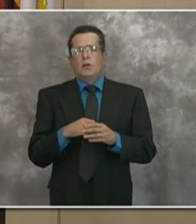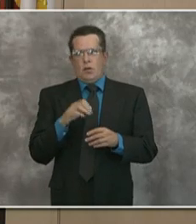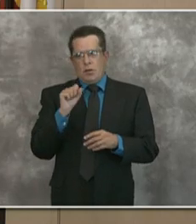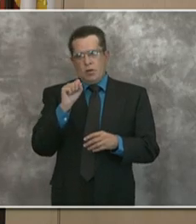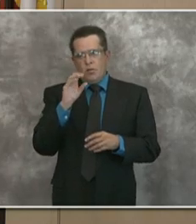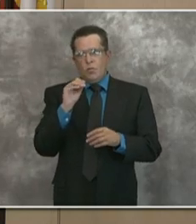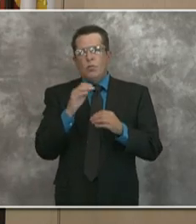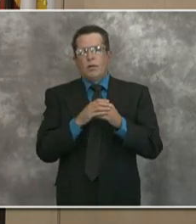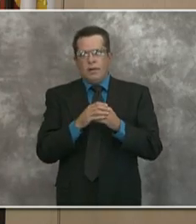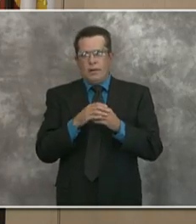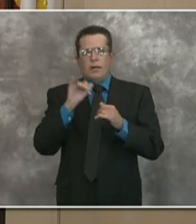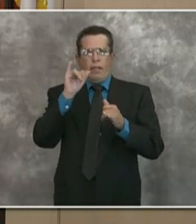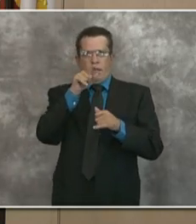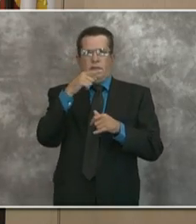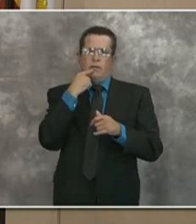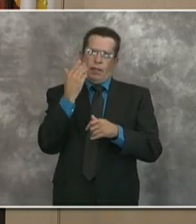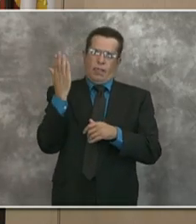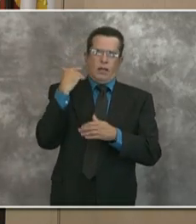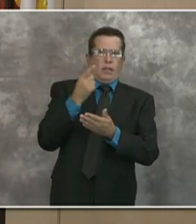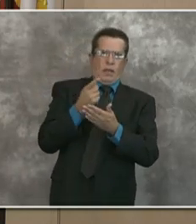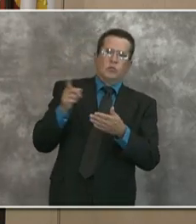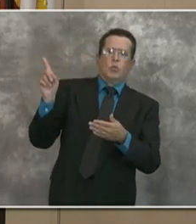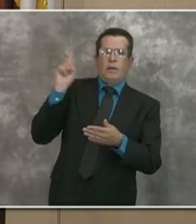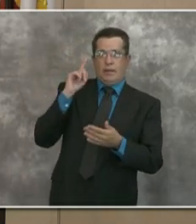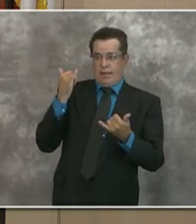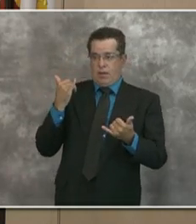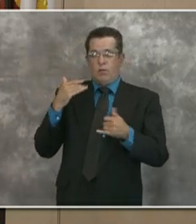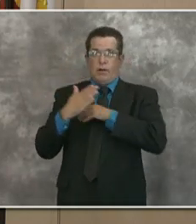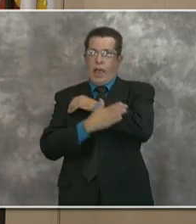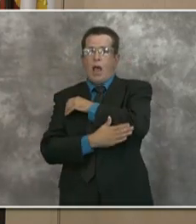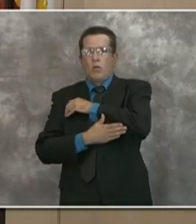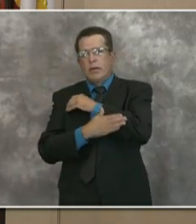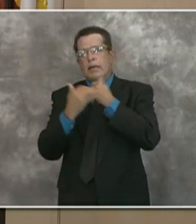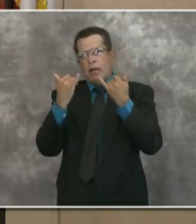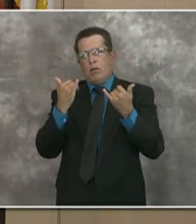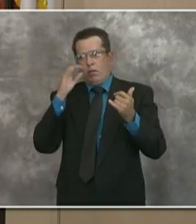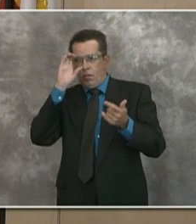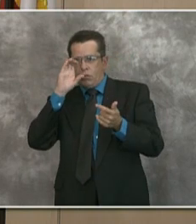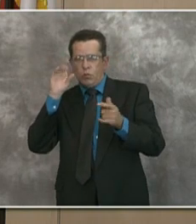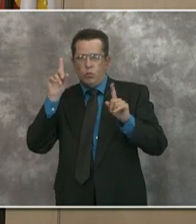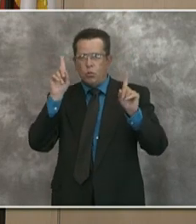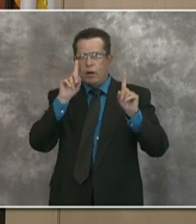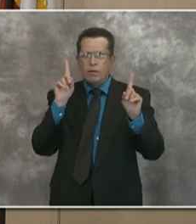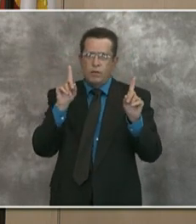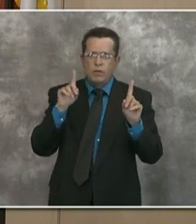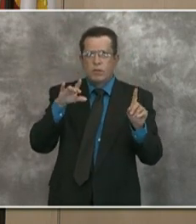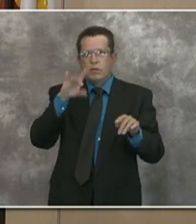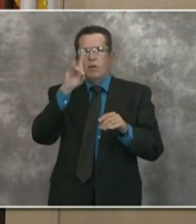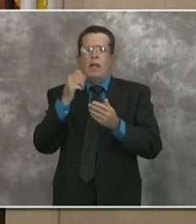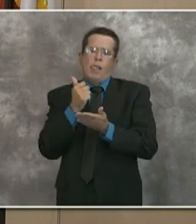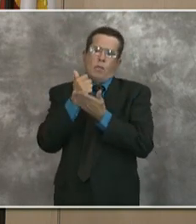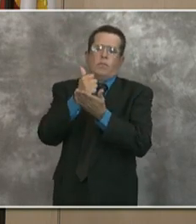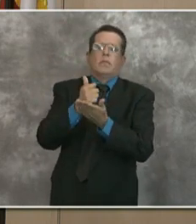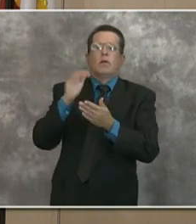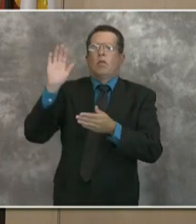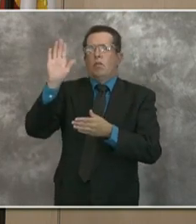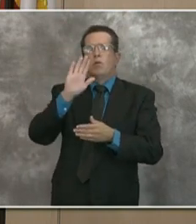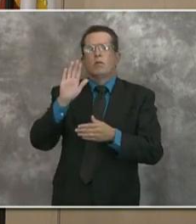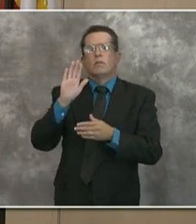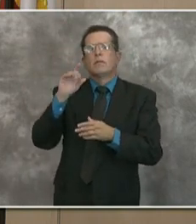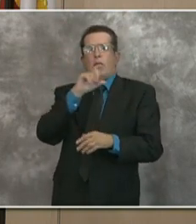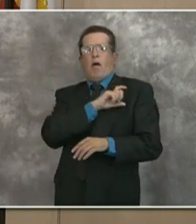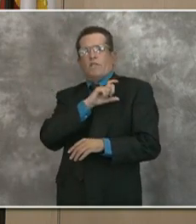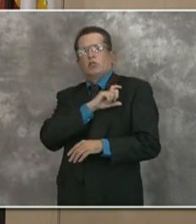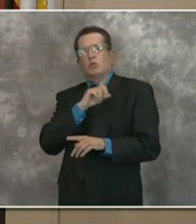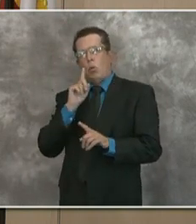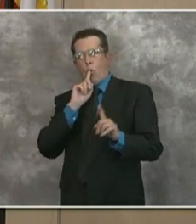several times last week, the county is aggressively assessing triggers for modifying the health officer's orders. And as we begin